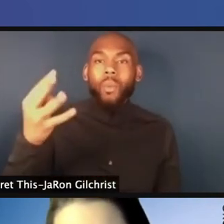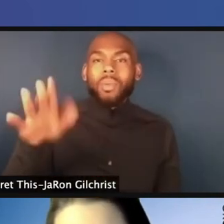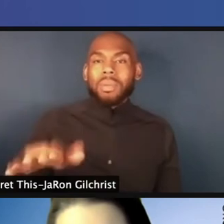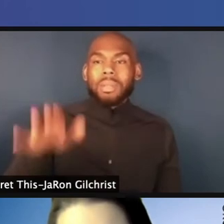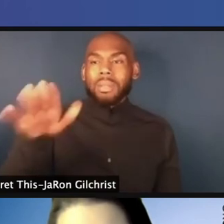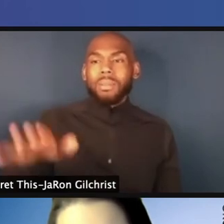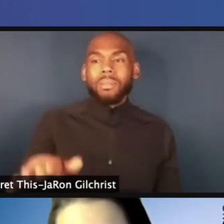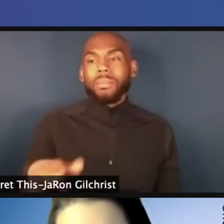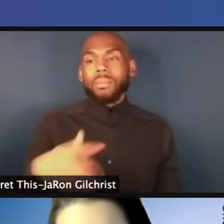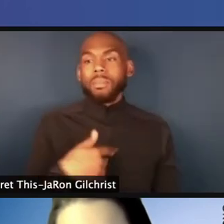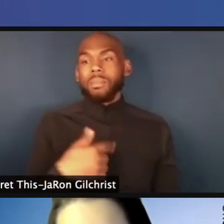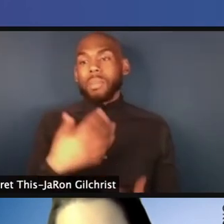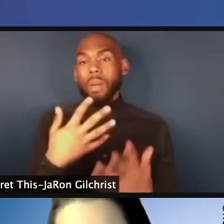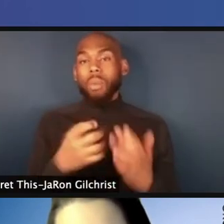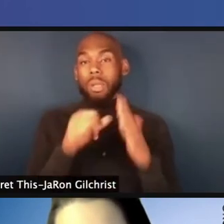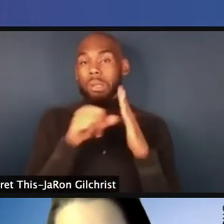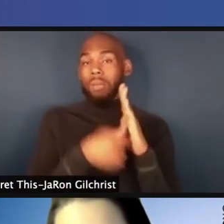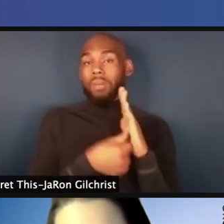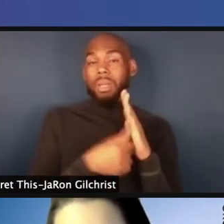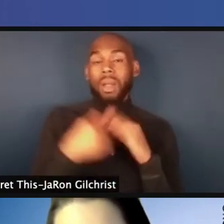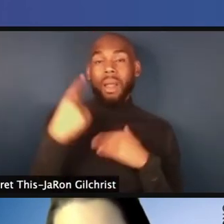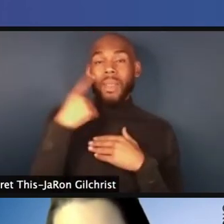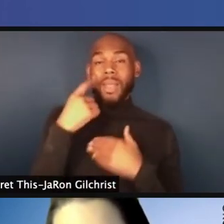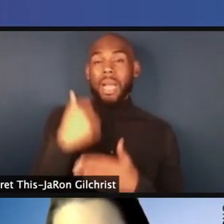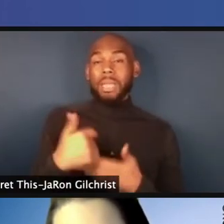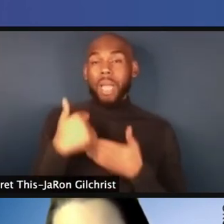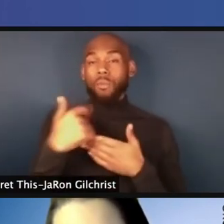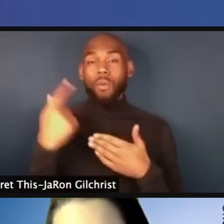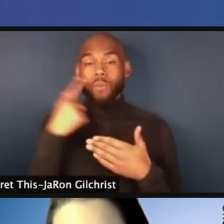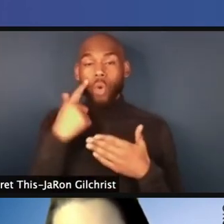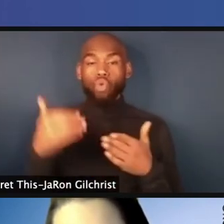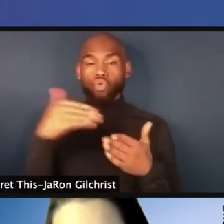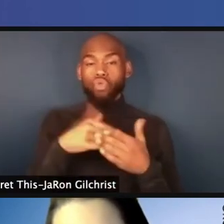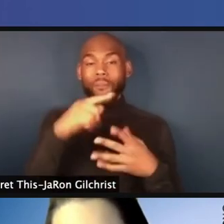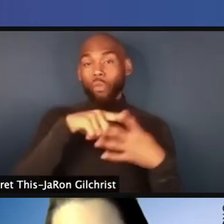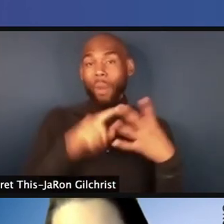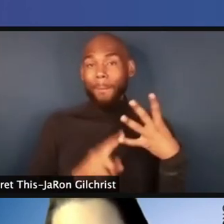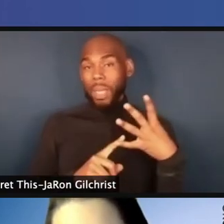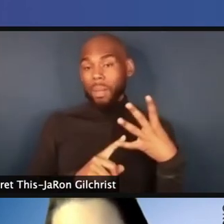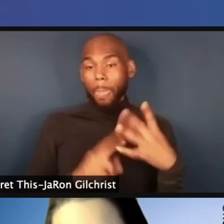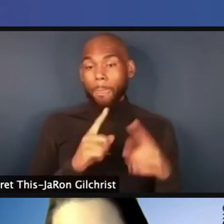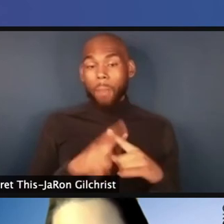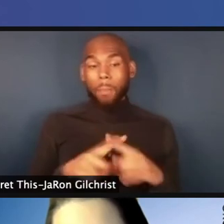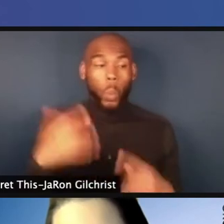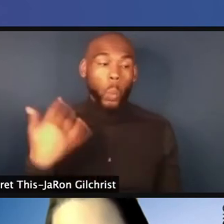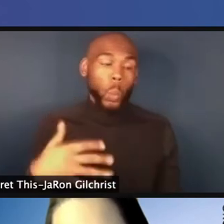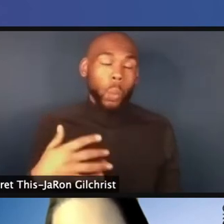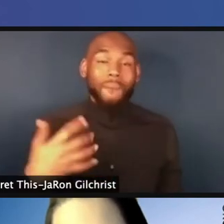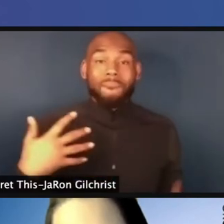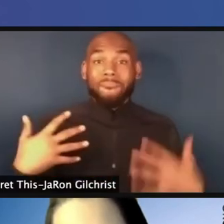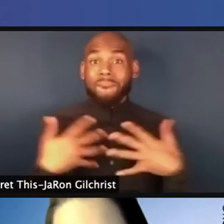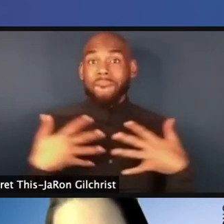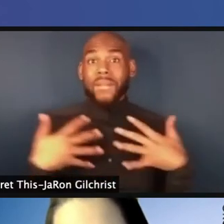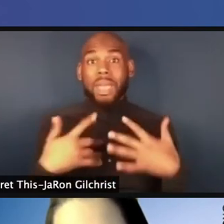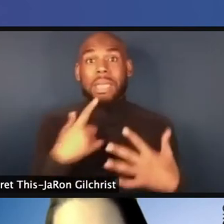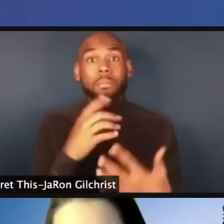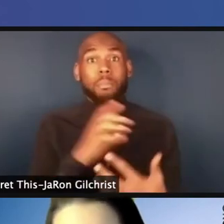And so I just find that's also really, really helpful for reframing, you know? But man, fear. Fear is a powerful